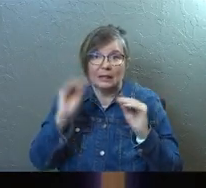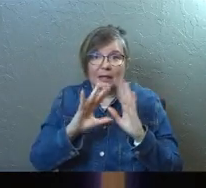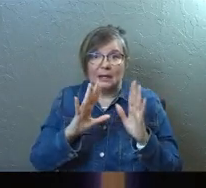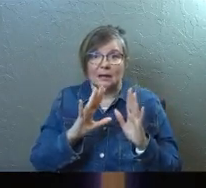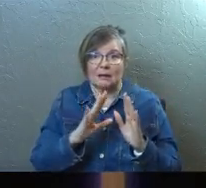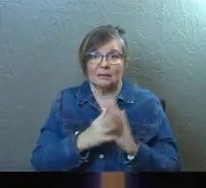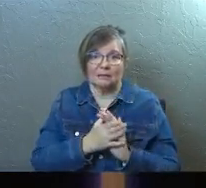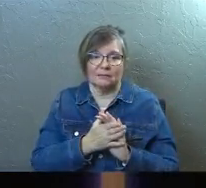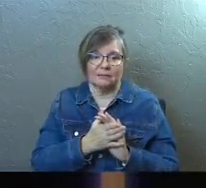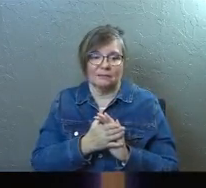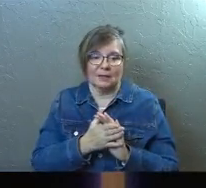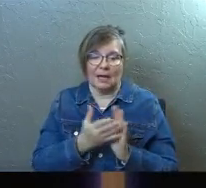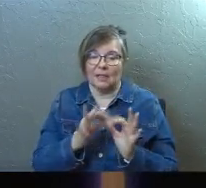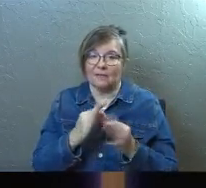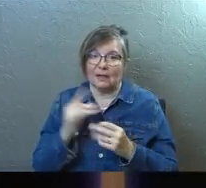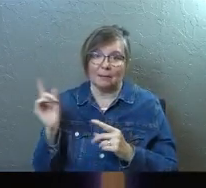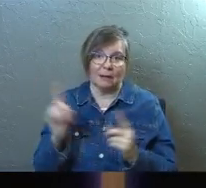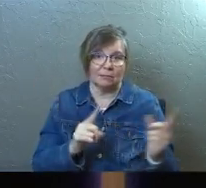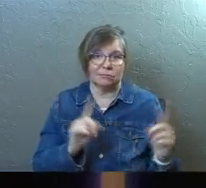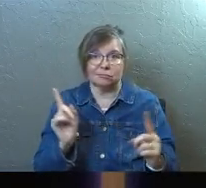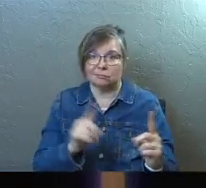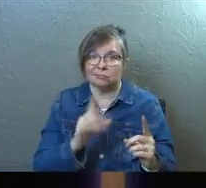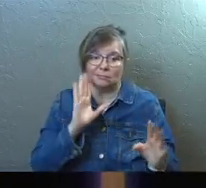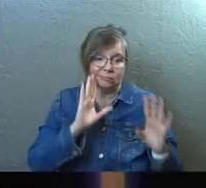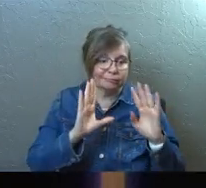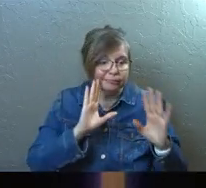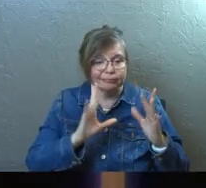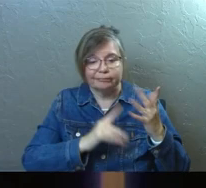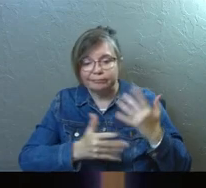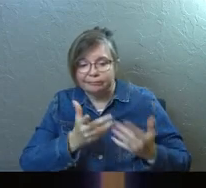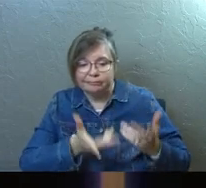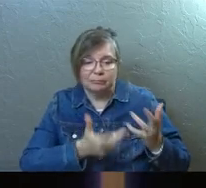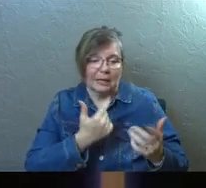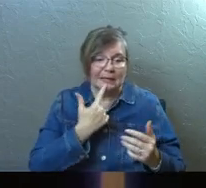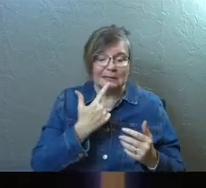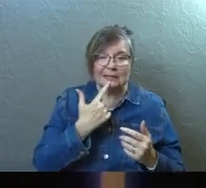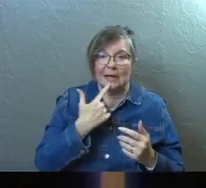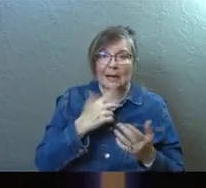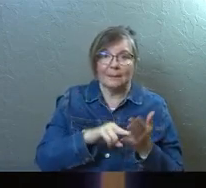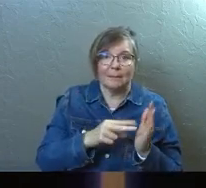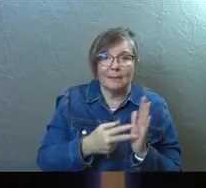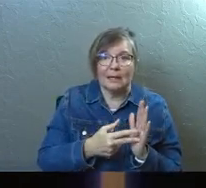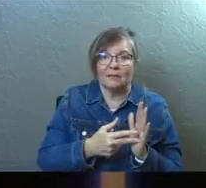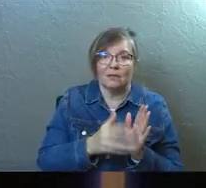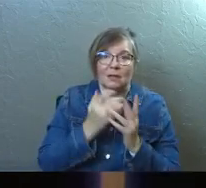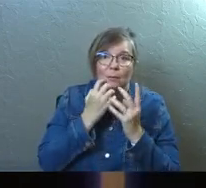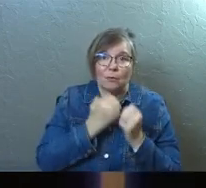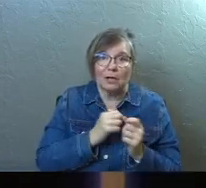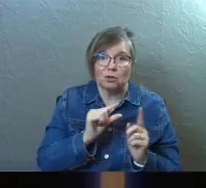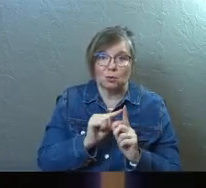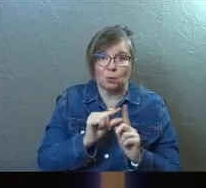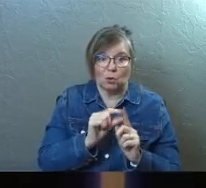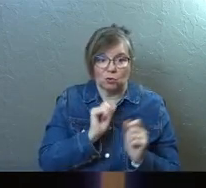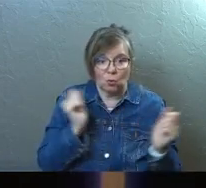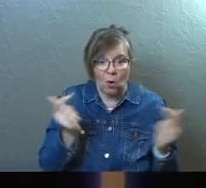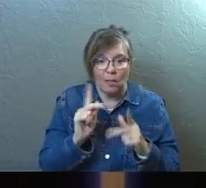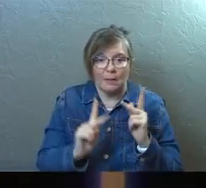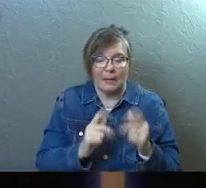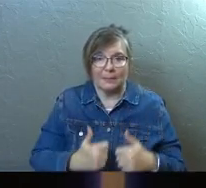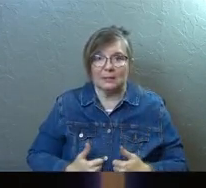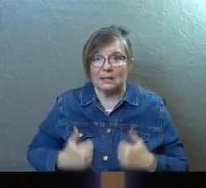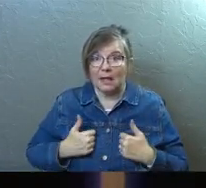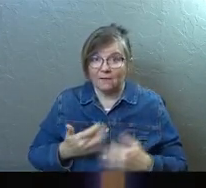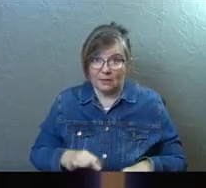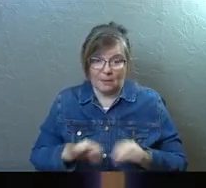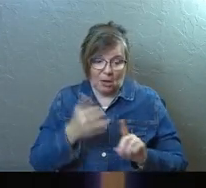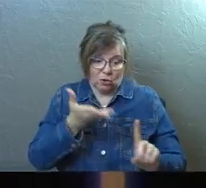And we ran all the family through and he had these final conversations with everybody and he got to say meaningful and precious words to all the people in his